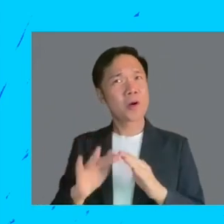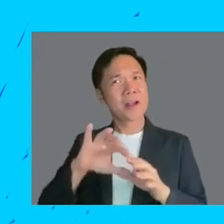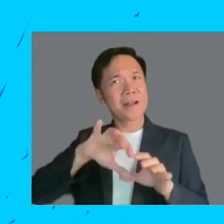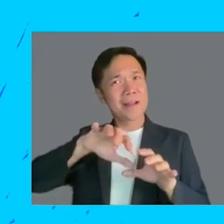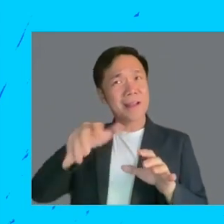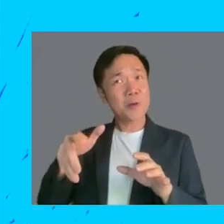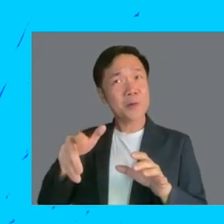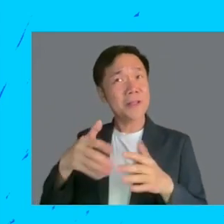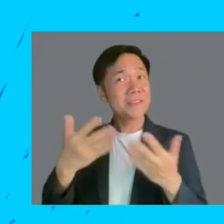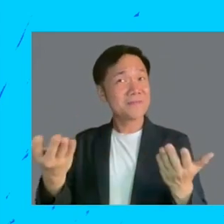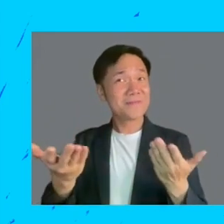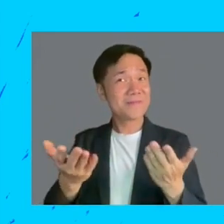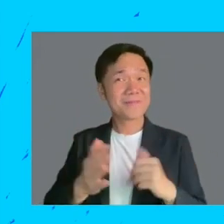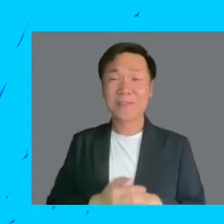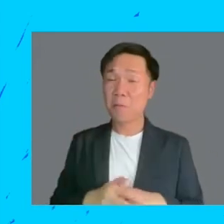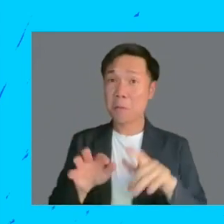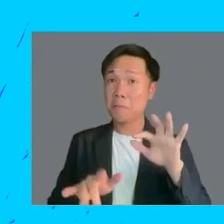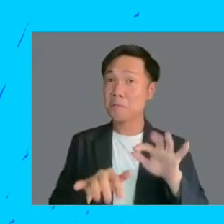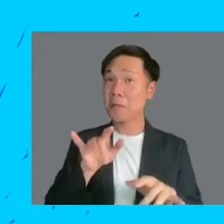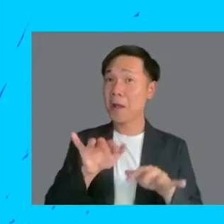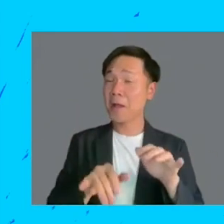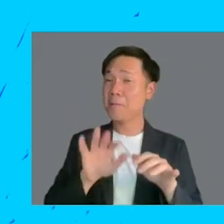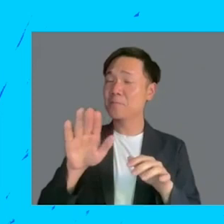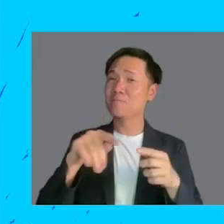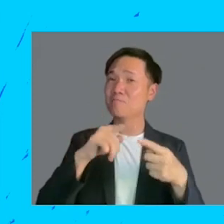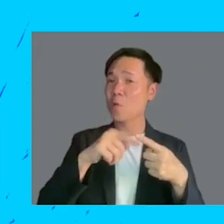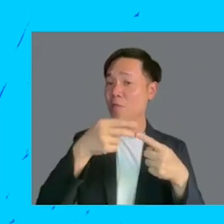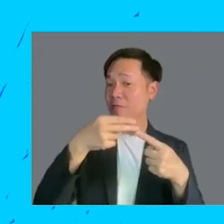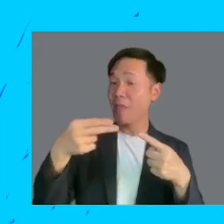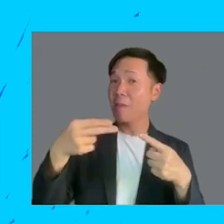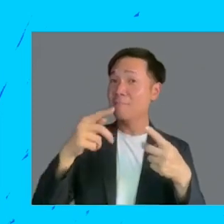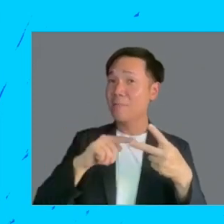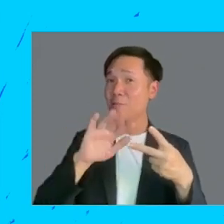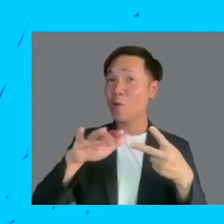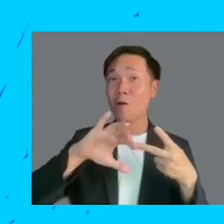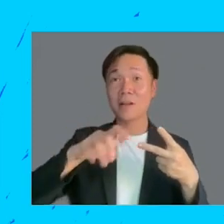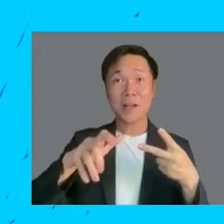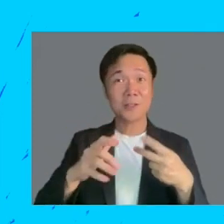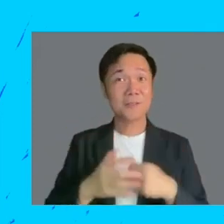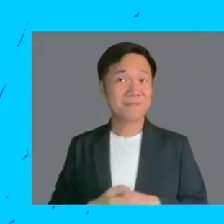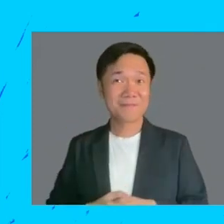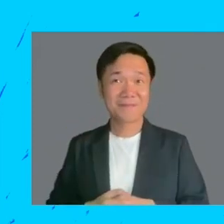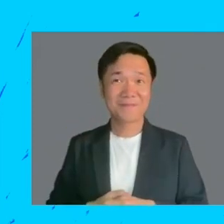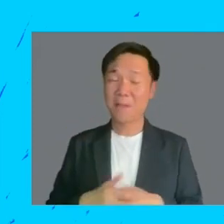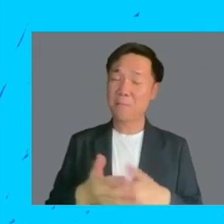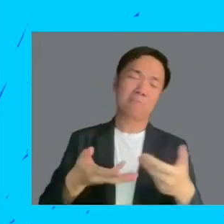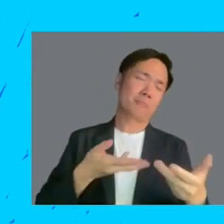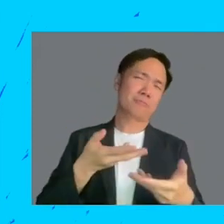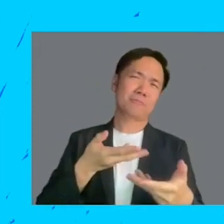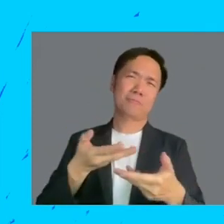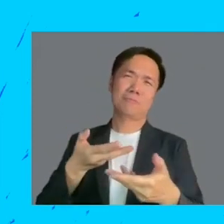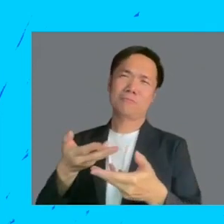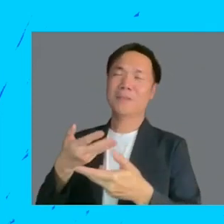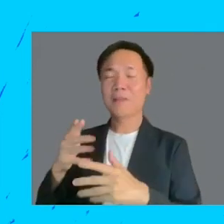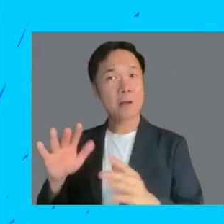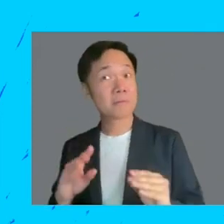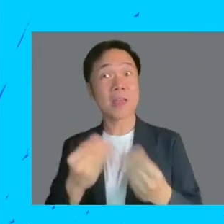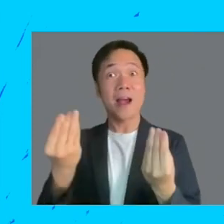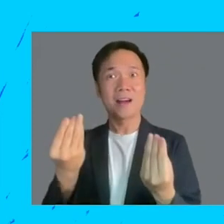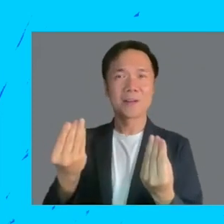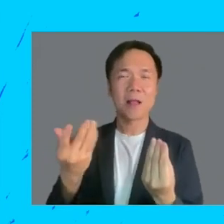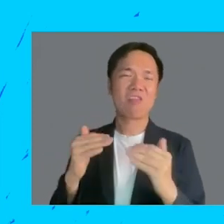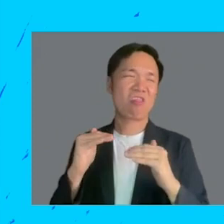So please feel free to just write your name and your country in the chat box, and let's keep it interactive, youthful, and engaging.